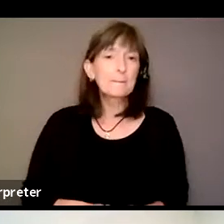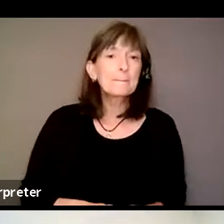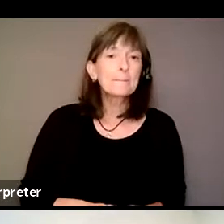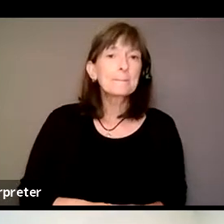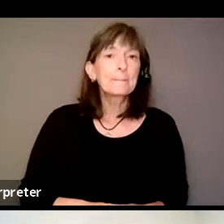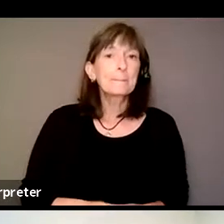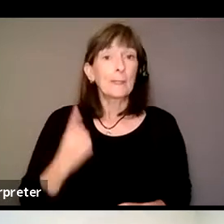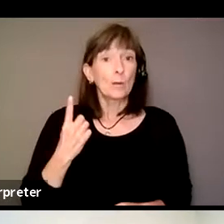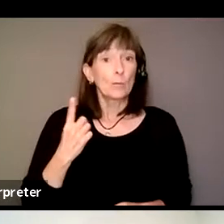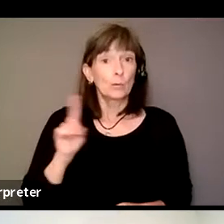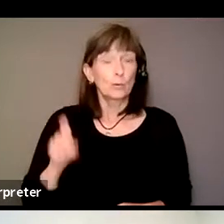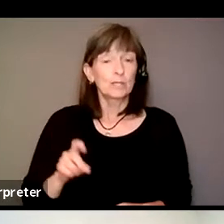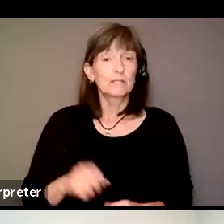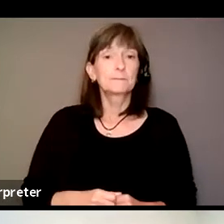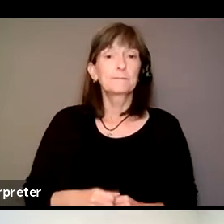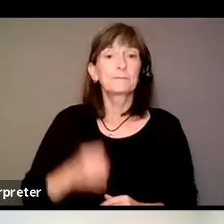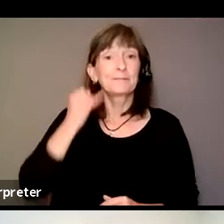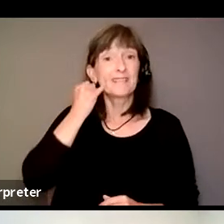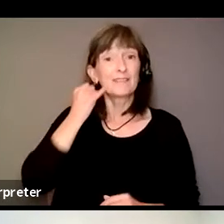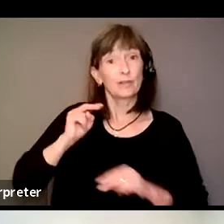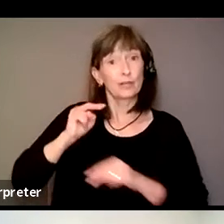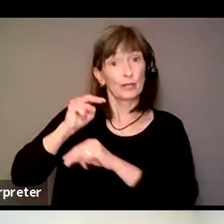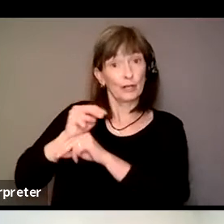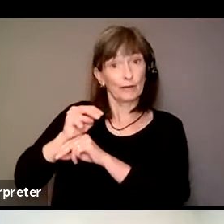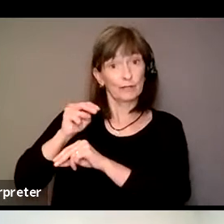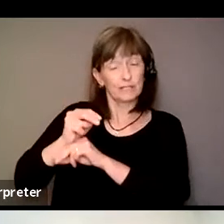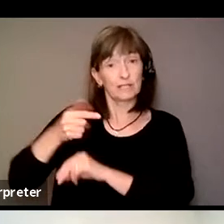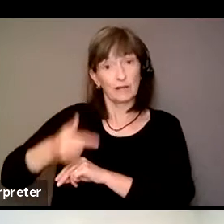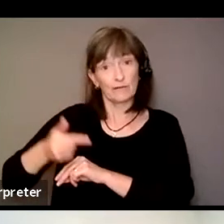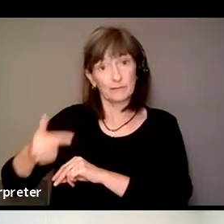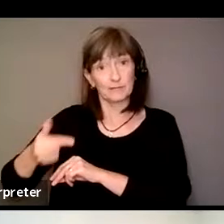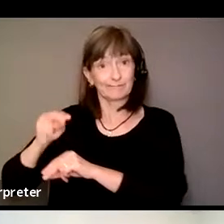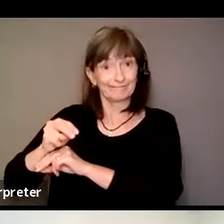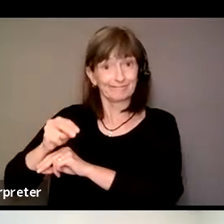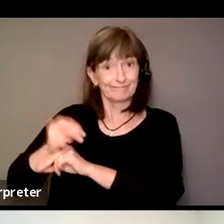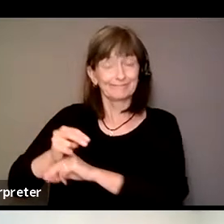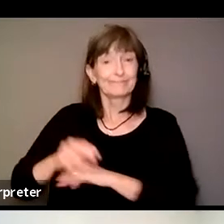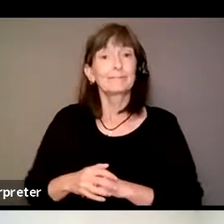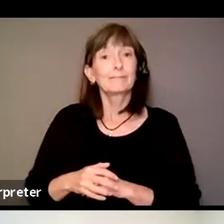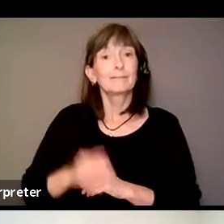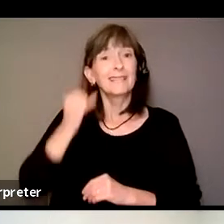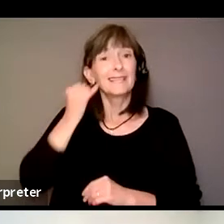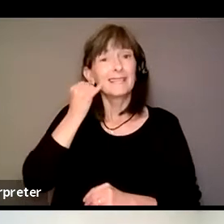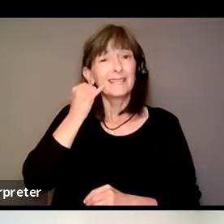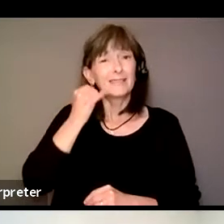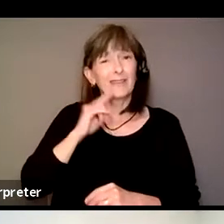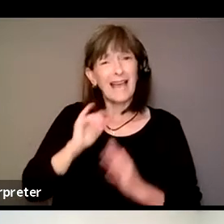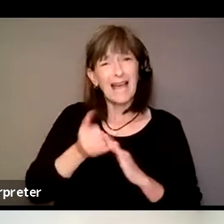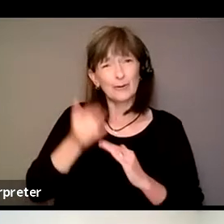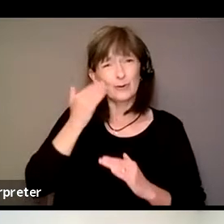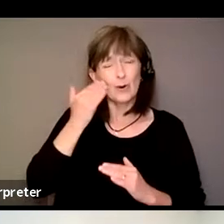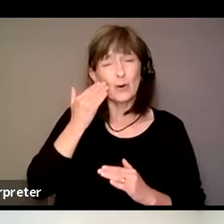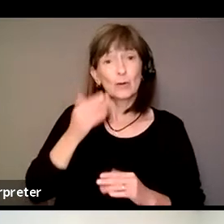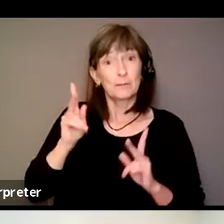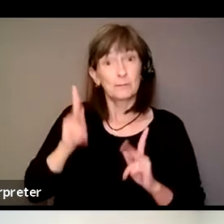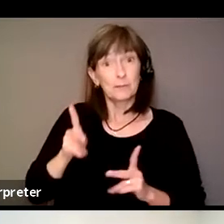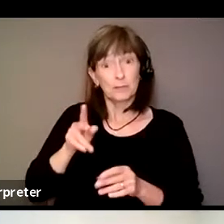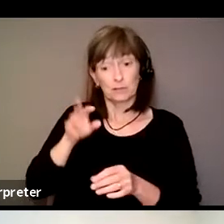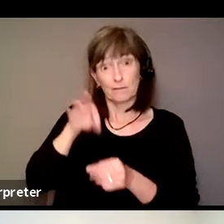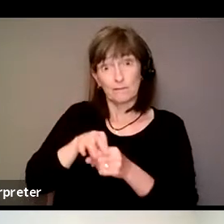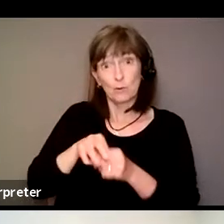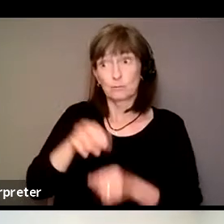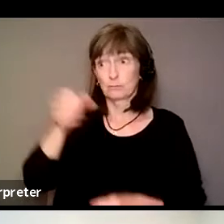one question was, when it comes to governance, how do we ensure that those who are elected understand and abide by the